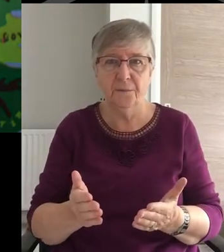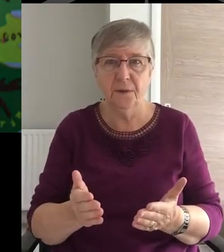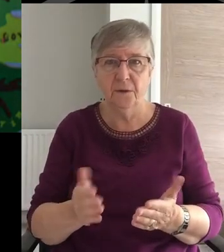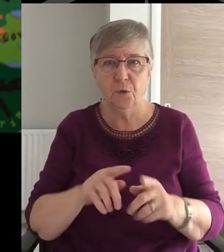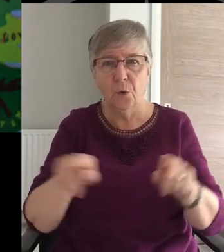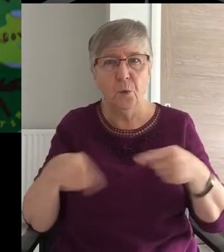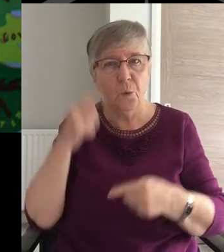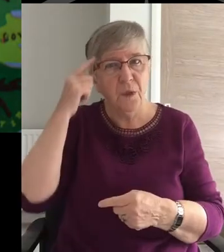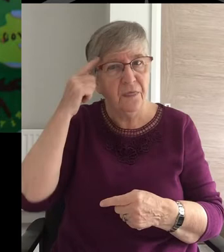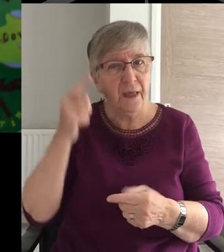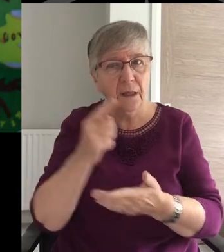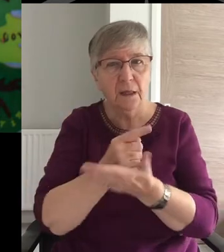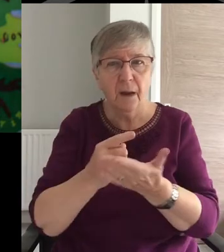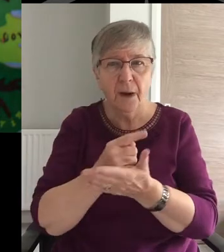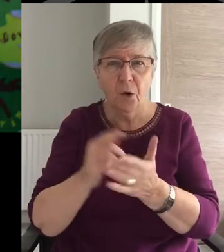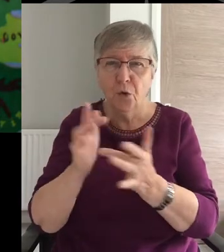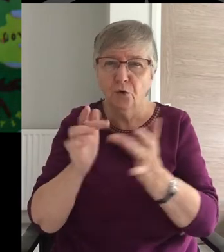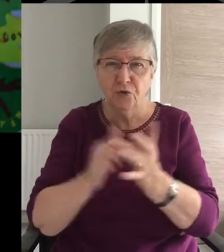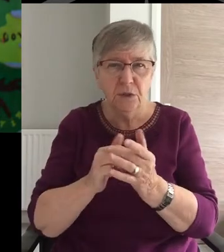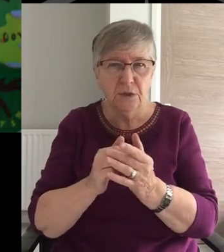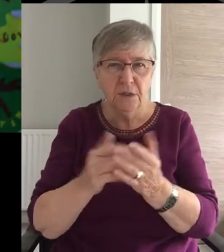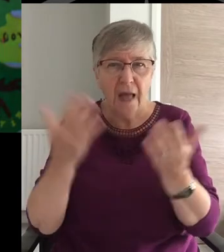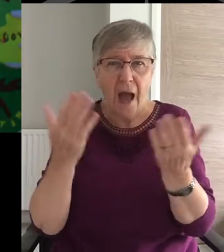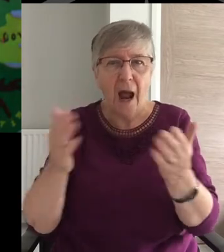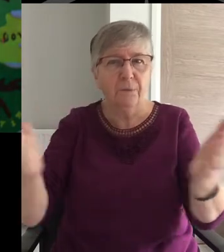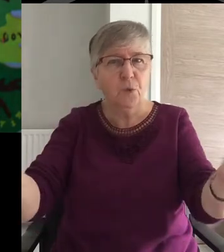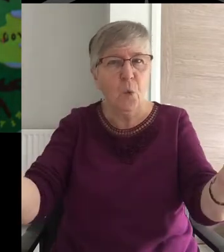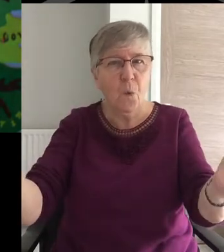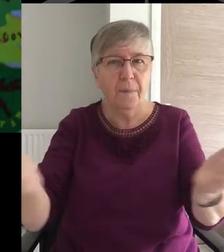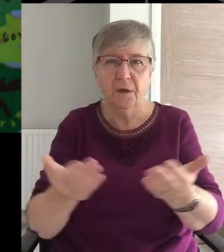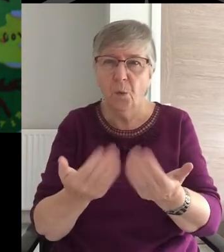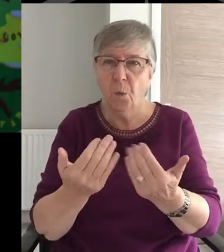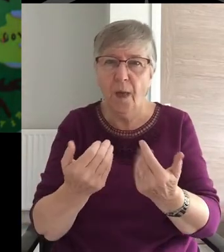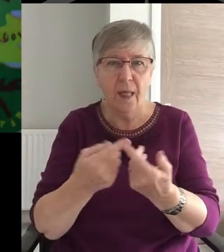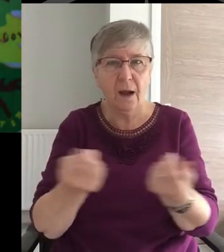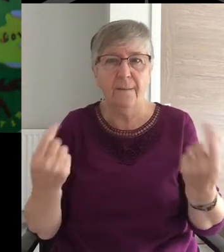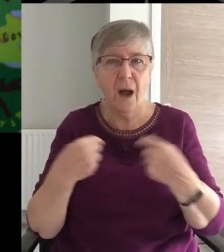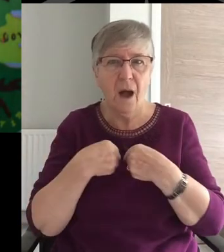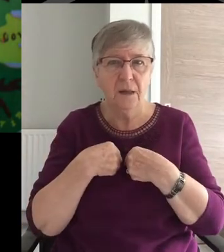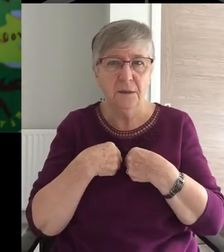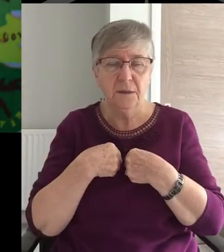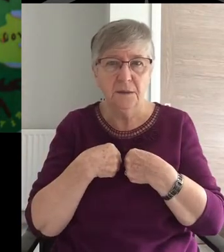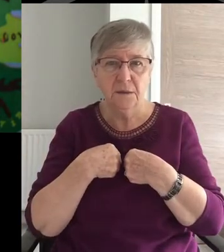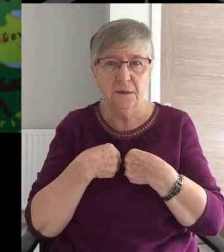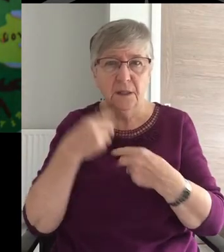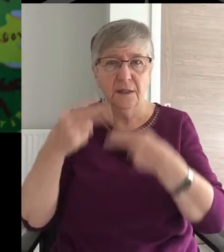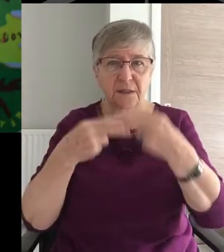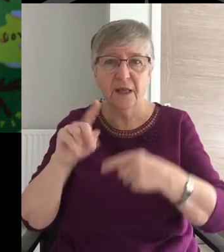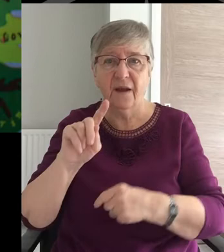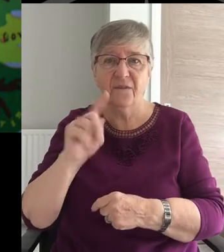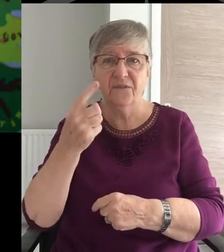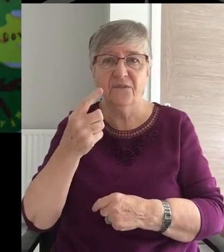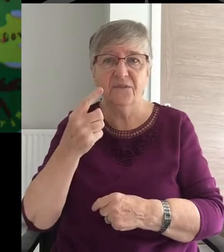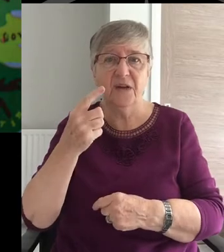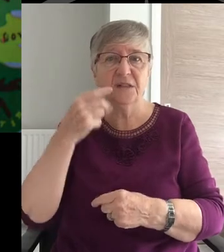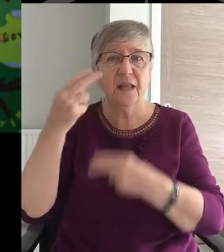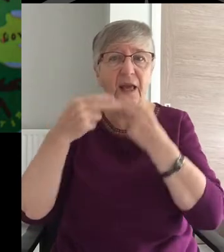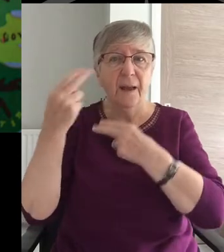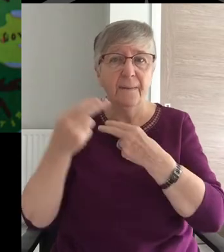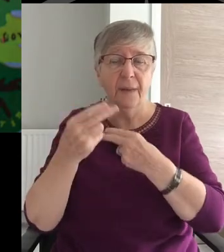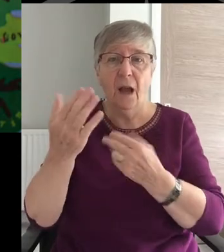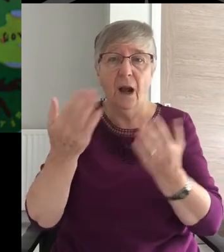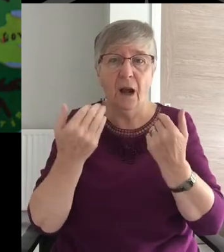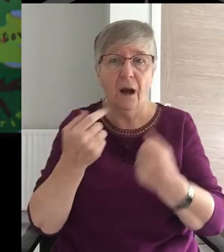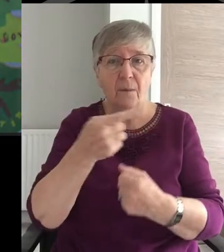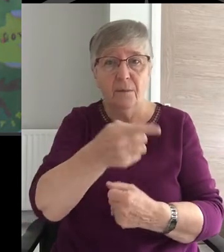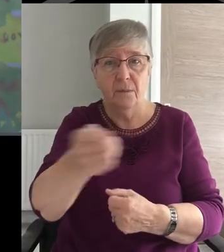So we think of that open-armed invitation, that open-armed welcome of God as we sing our first hymn, "Come, You Sinners,